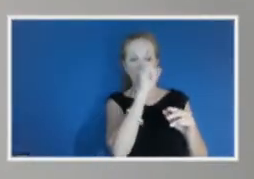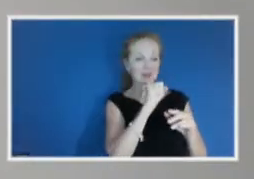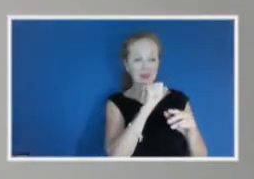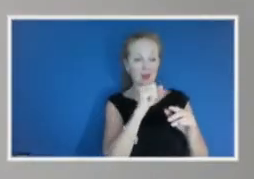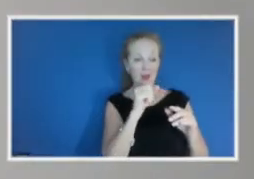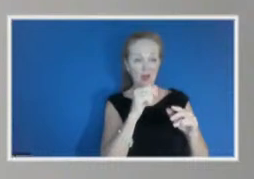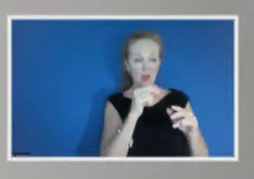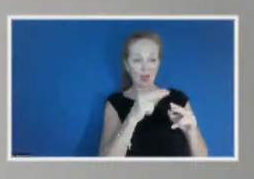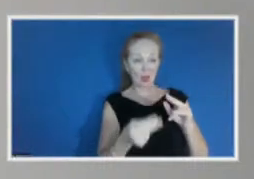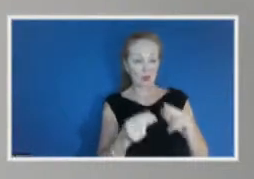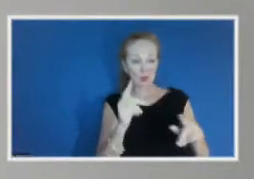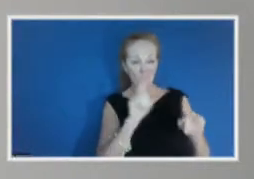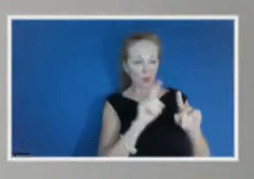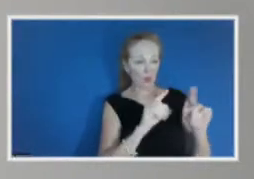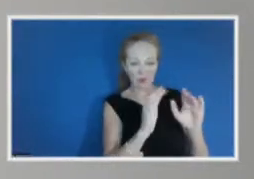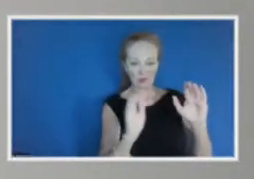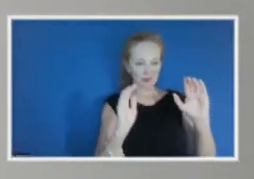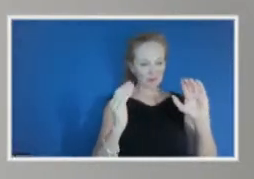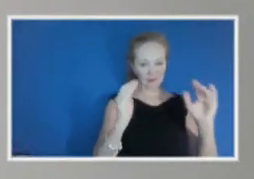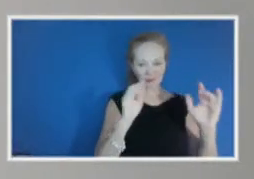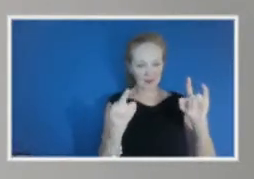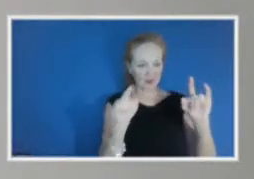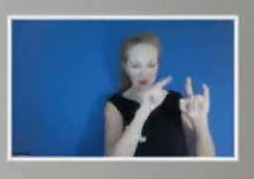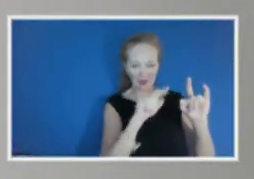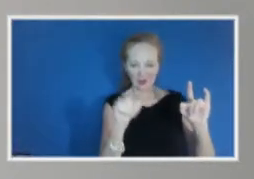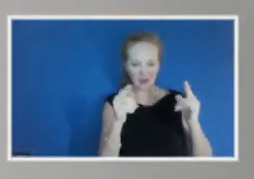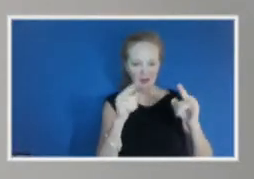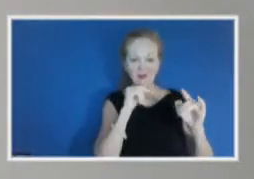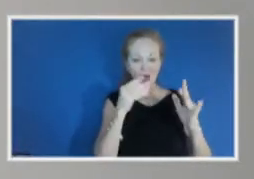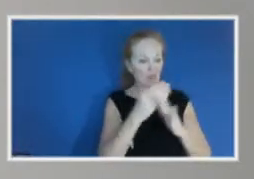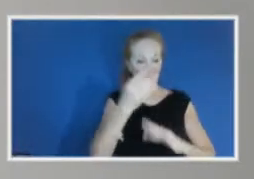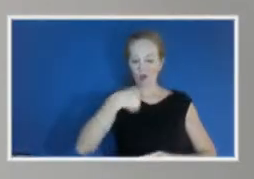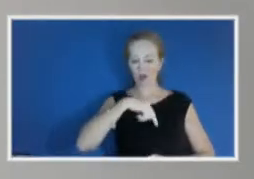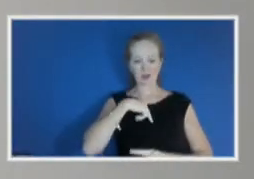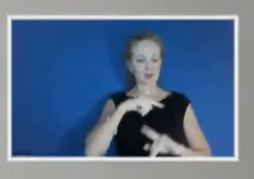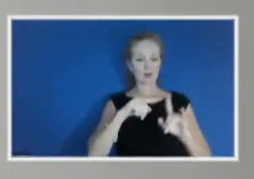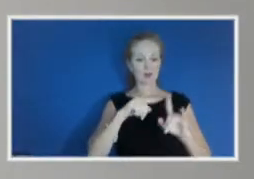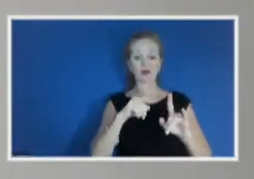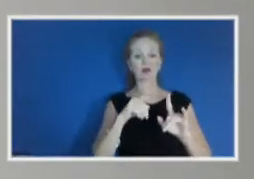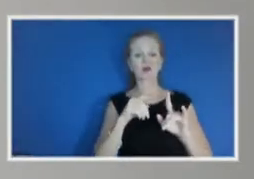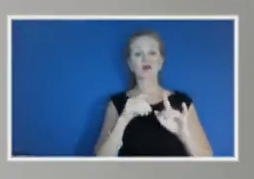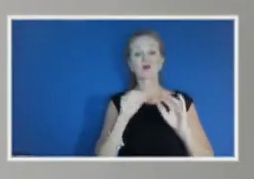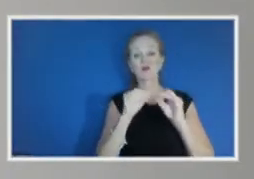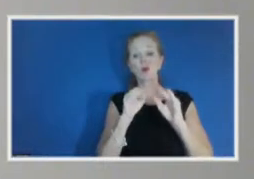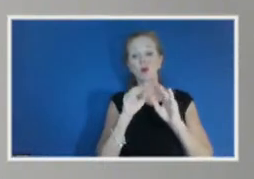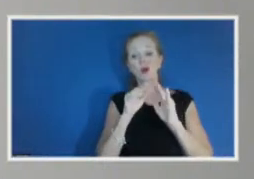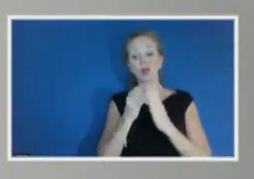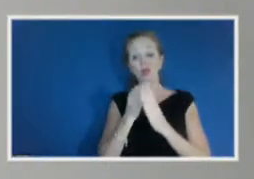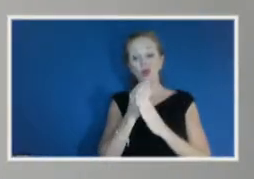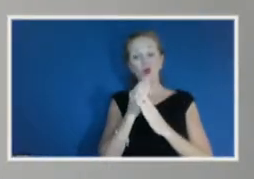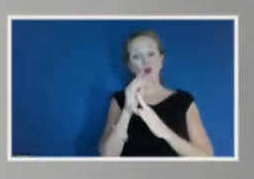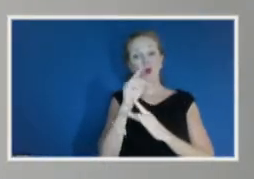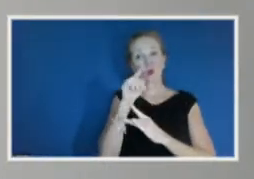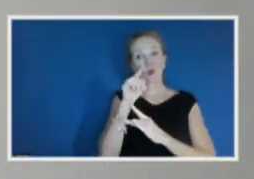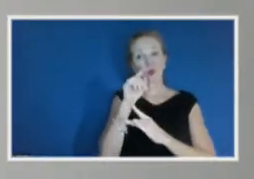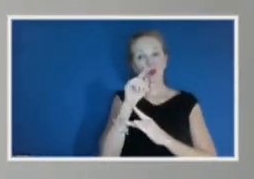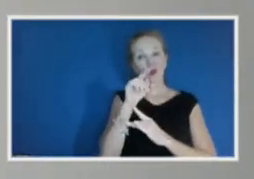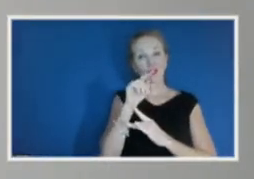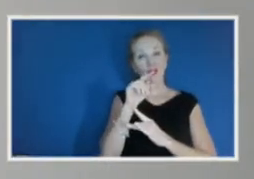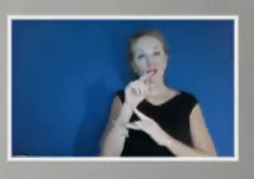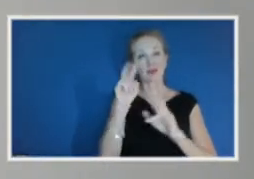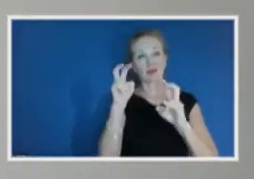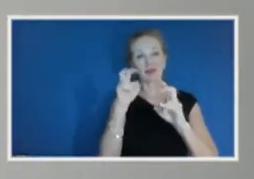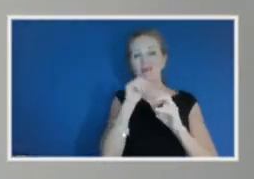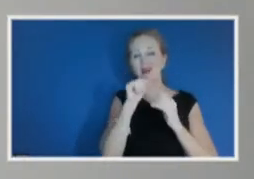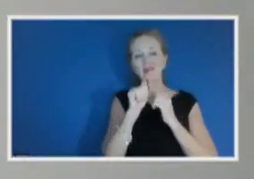we're losing them is basically not through us, but we're losing them more through the not following